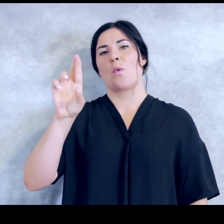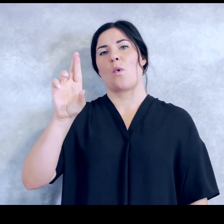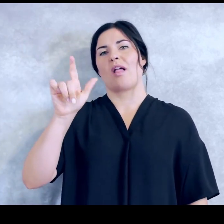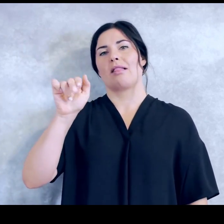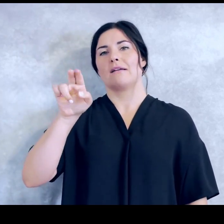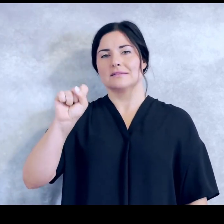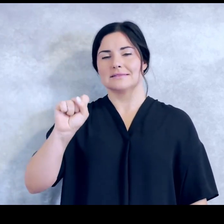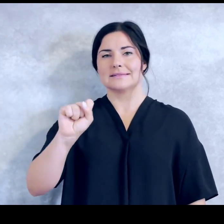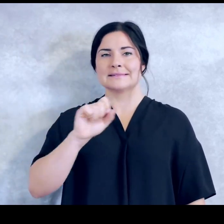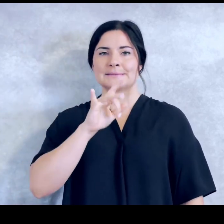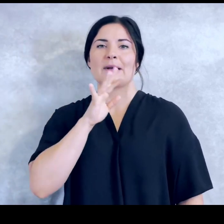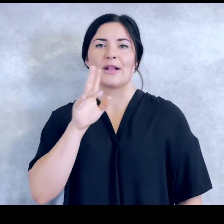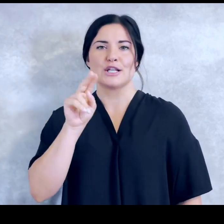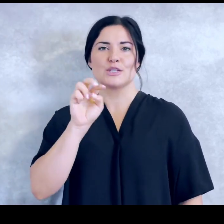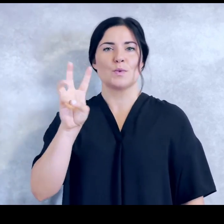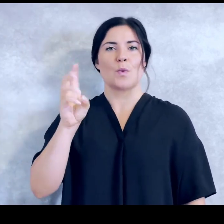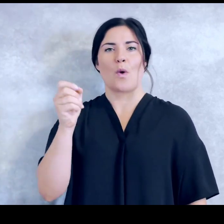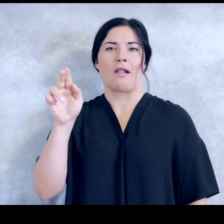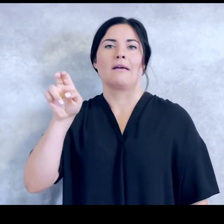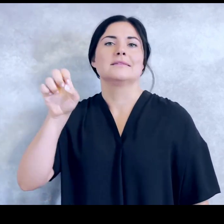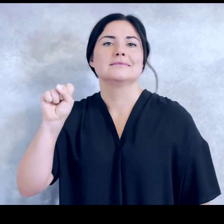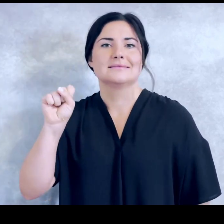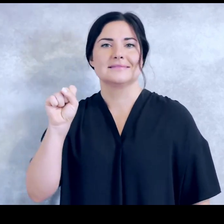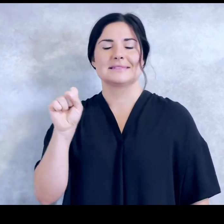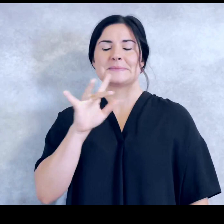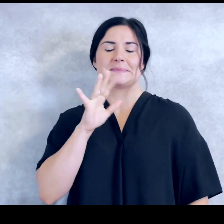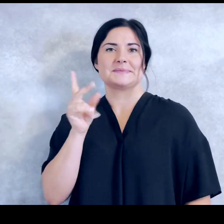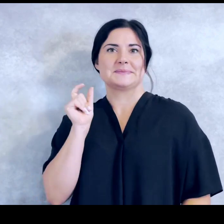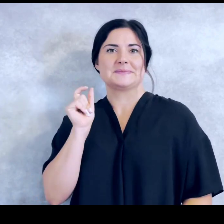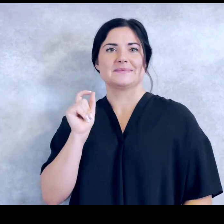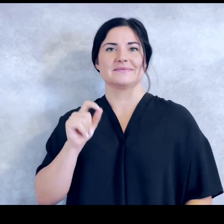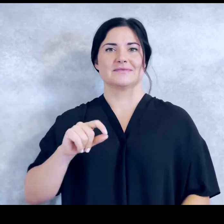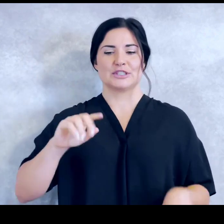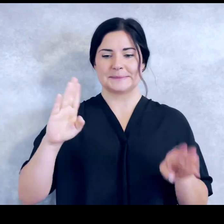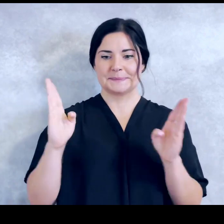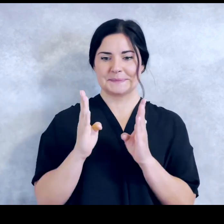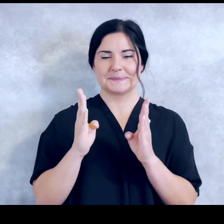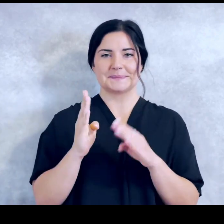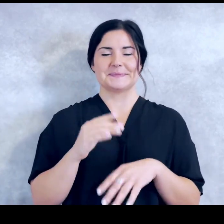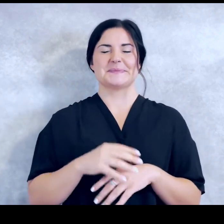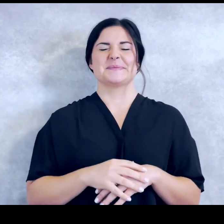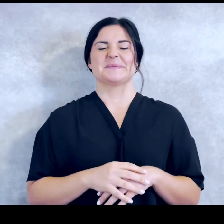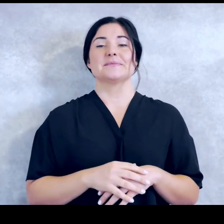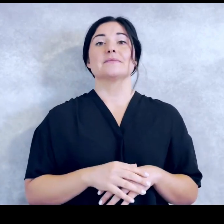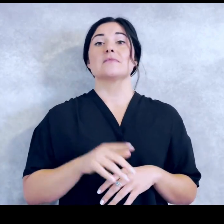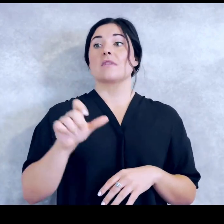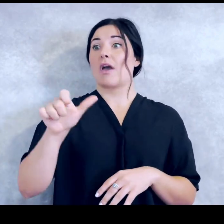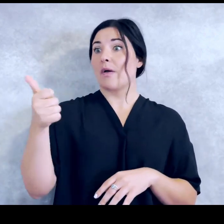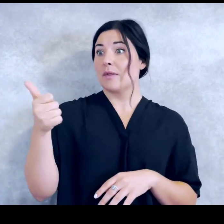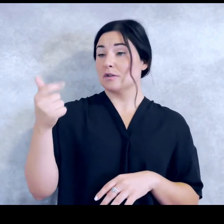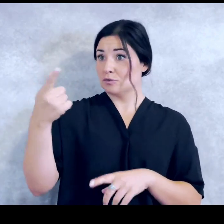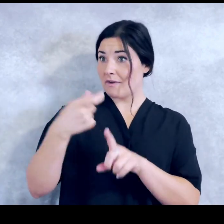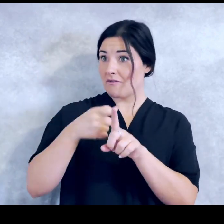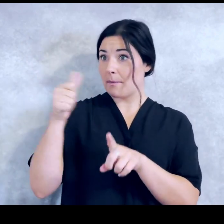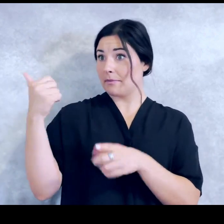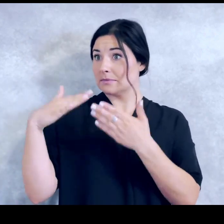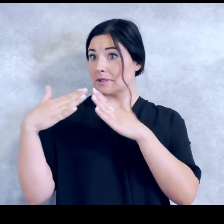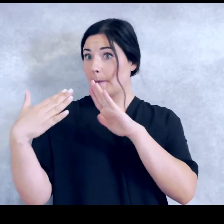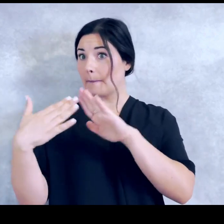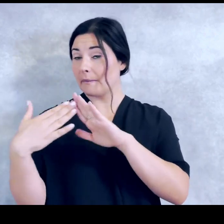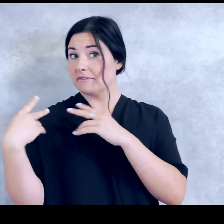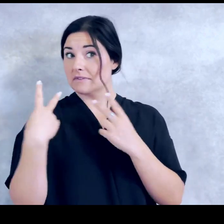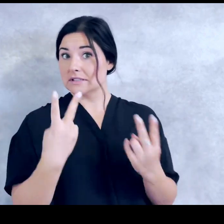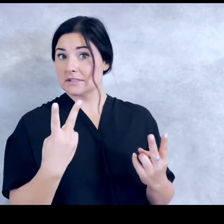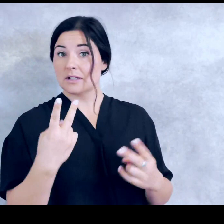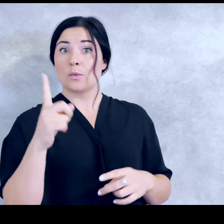New Orleans, you just say like that? Narlands, like that? You didn't even pronounce it, just Narlands. Narlands, very good. How about one more? You came out of town, you're